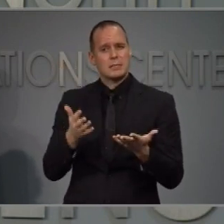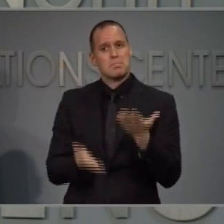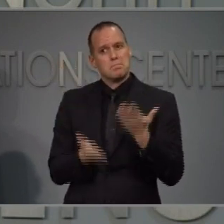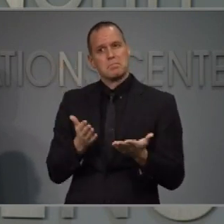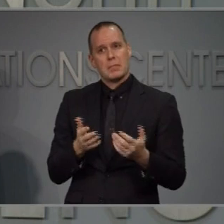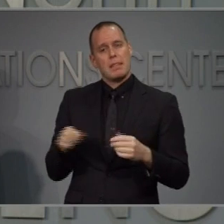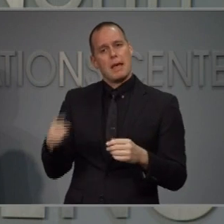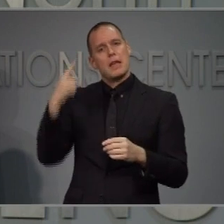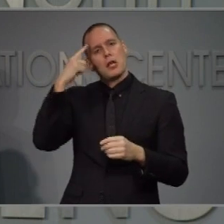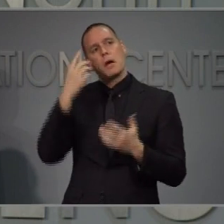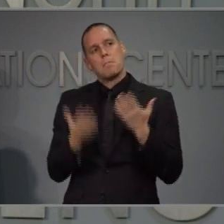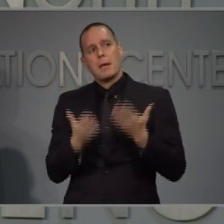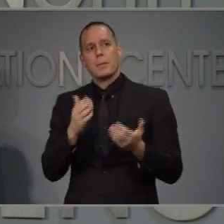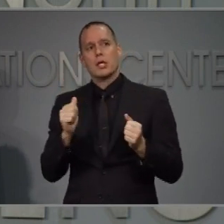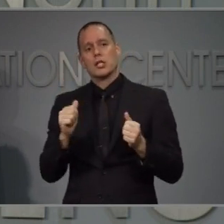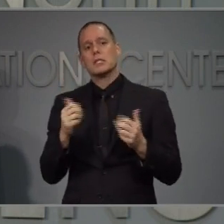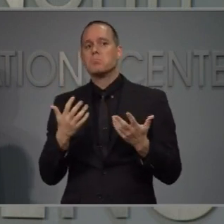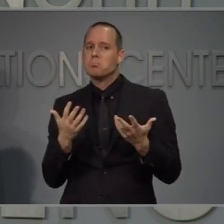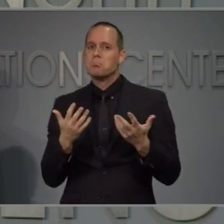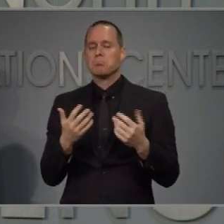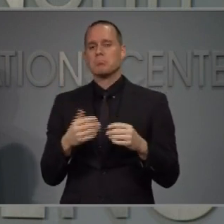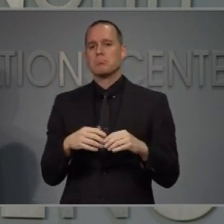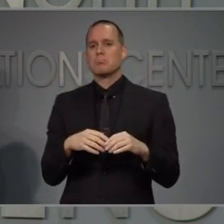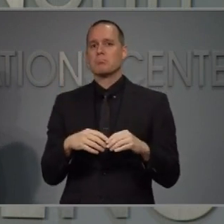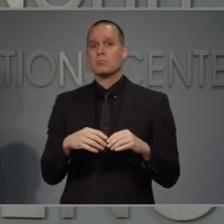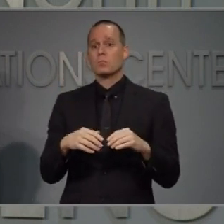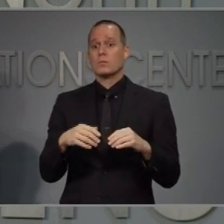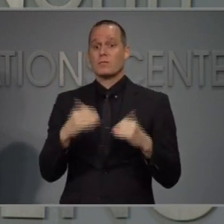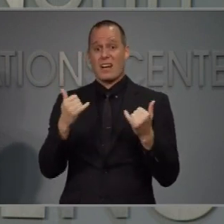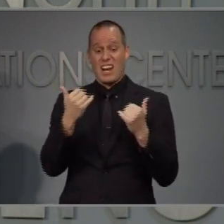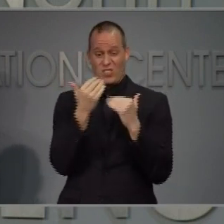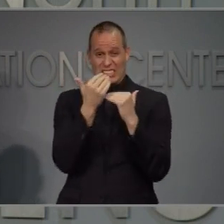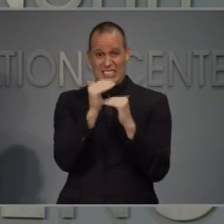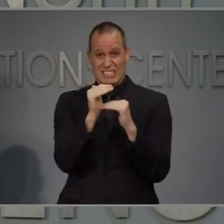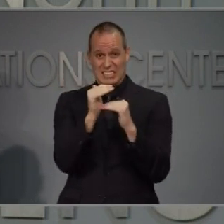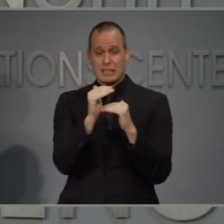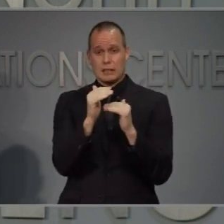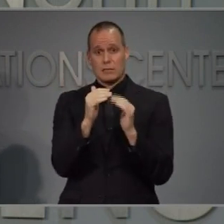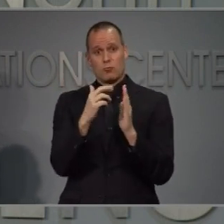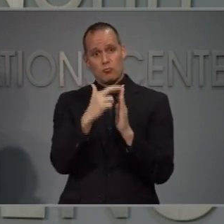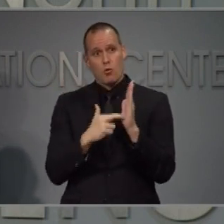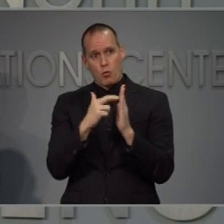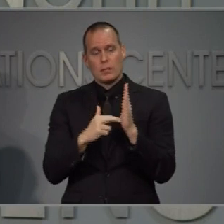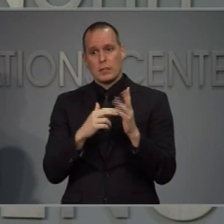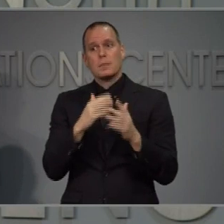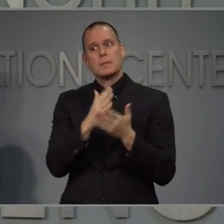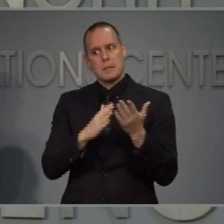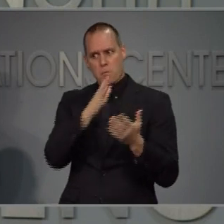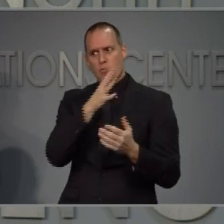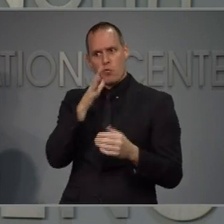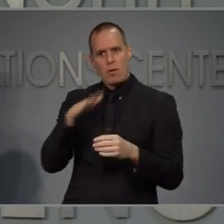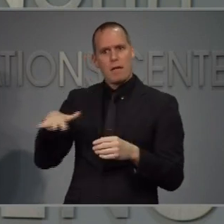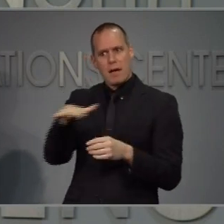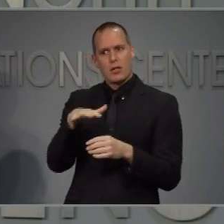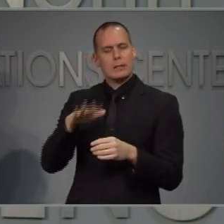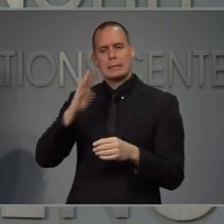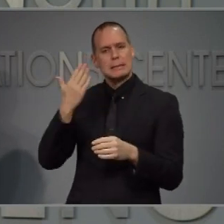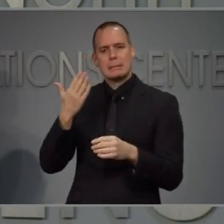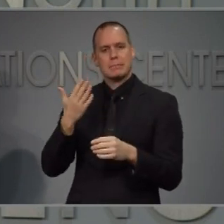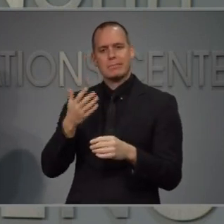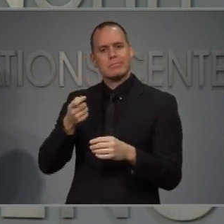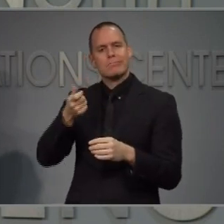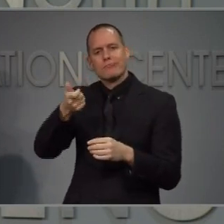could put in less restrictive initiatives in rural areas that don't seem to be as hard